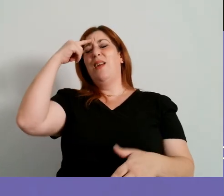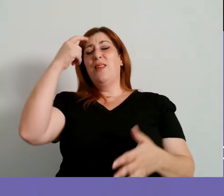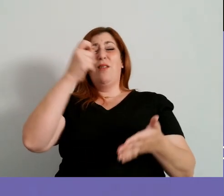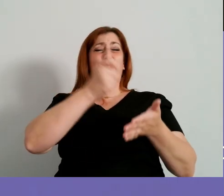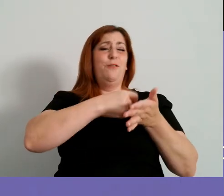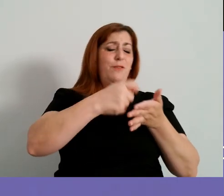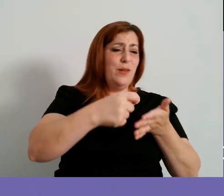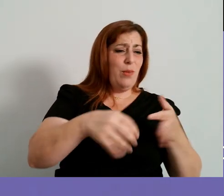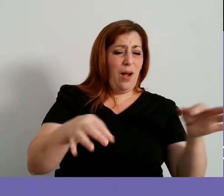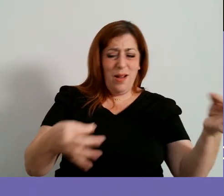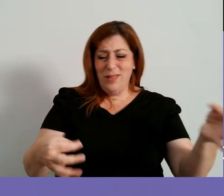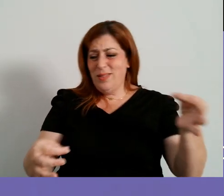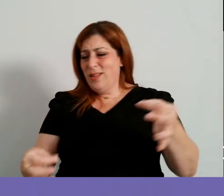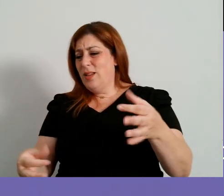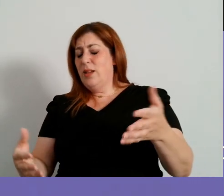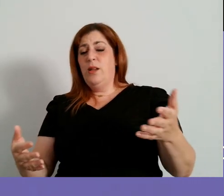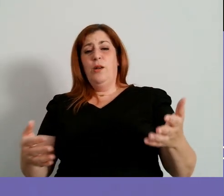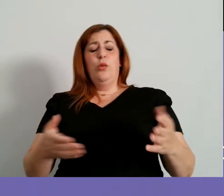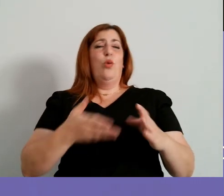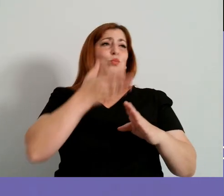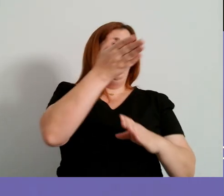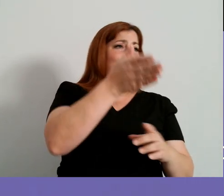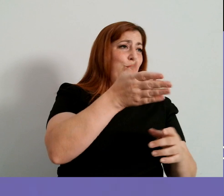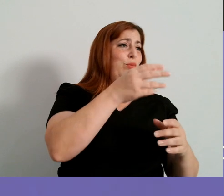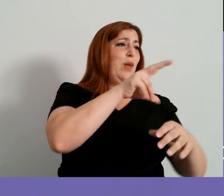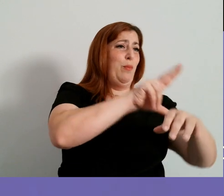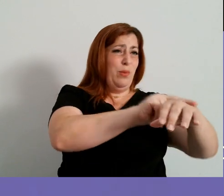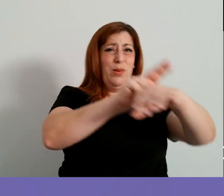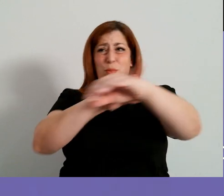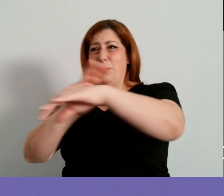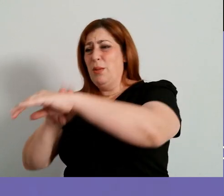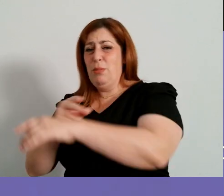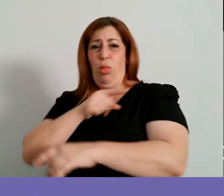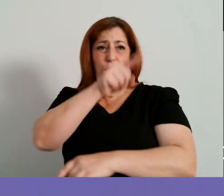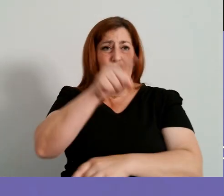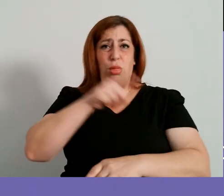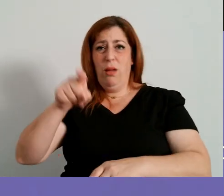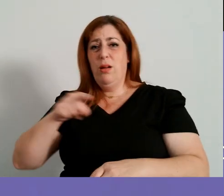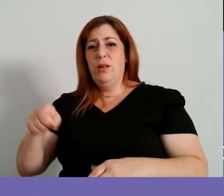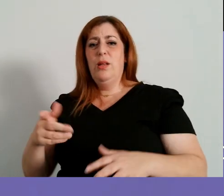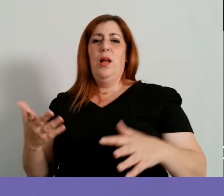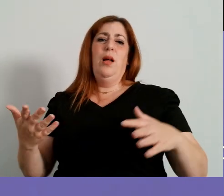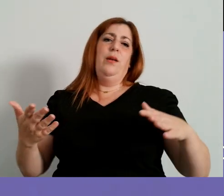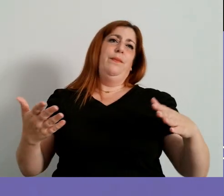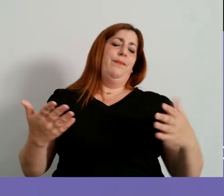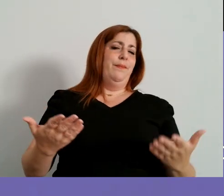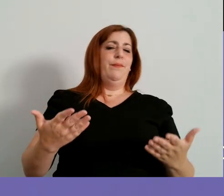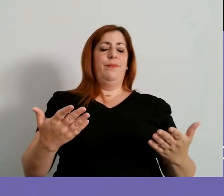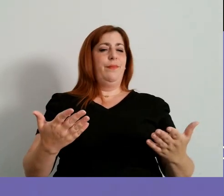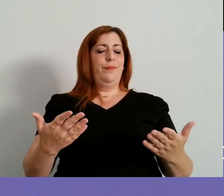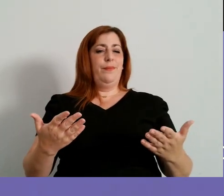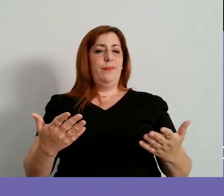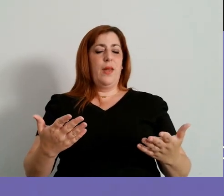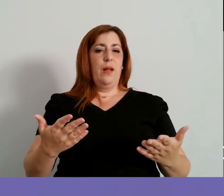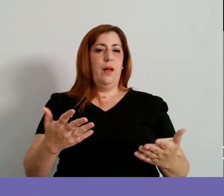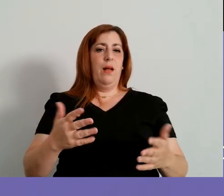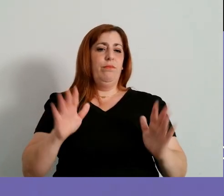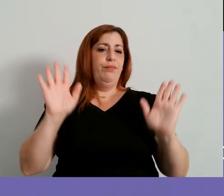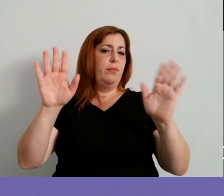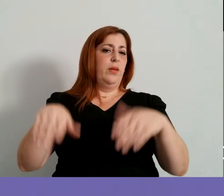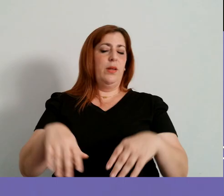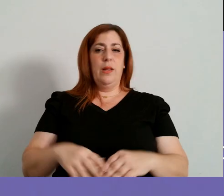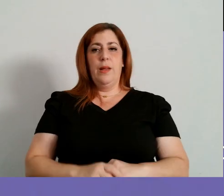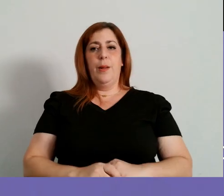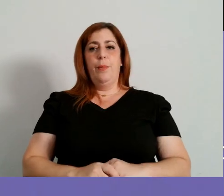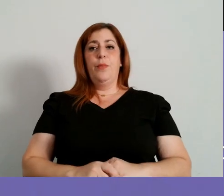doctor to doctor. It can be very tiring and overwhelming. And again, sensory environments and aversions, for